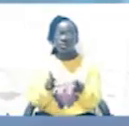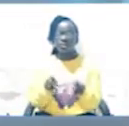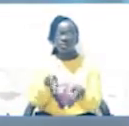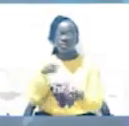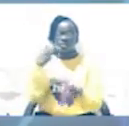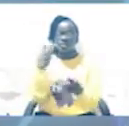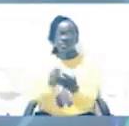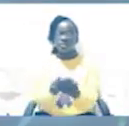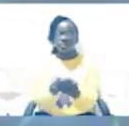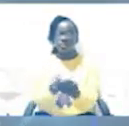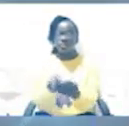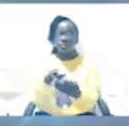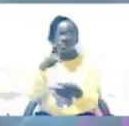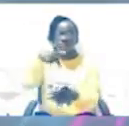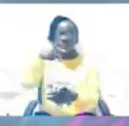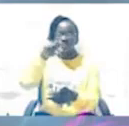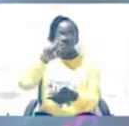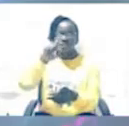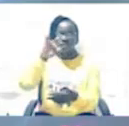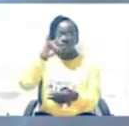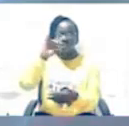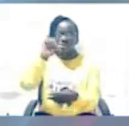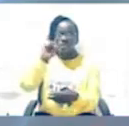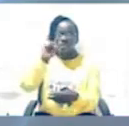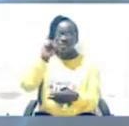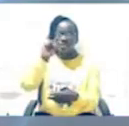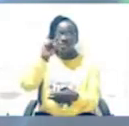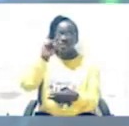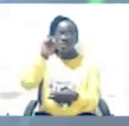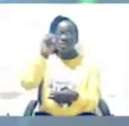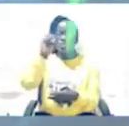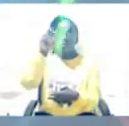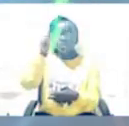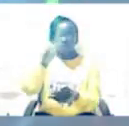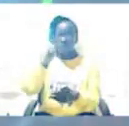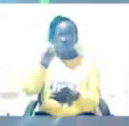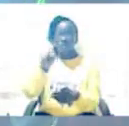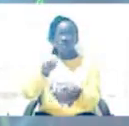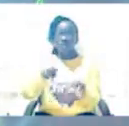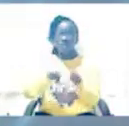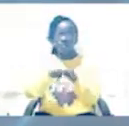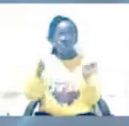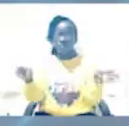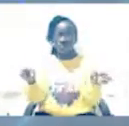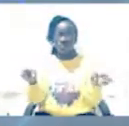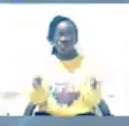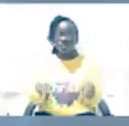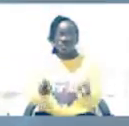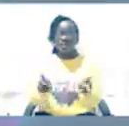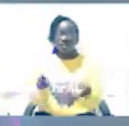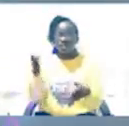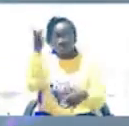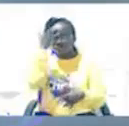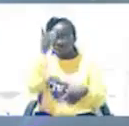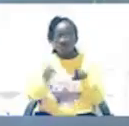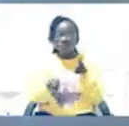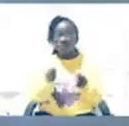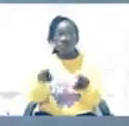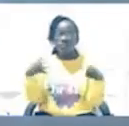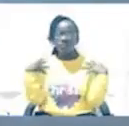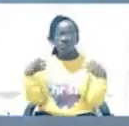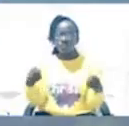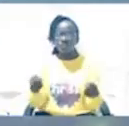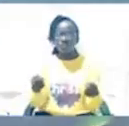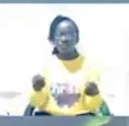open. Amen. Let people that are bound be released. Let the sick be healed. Amen. Release the power